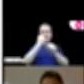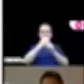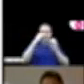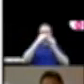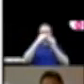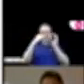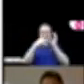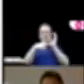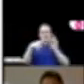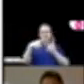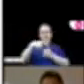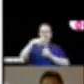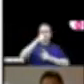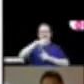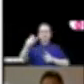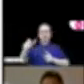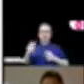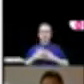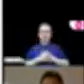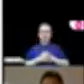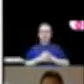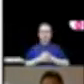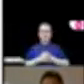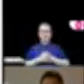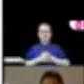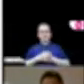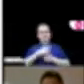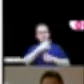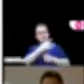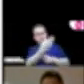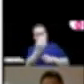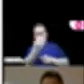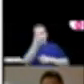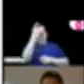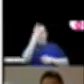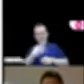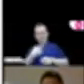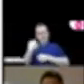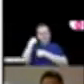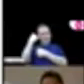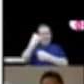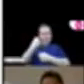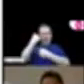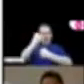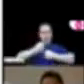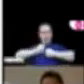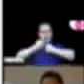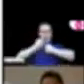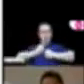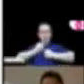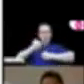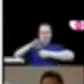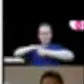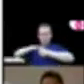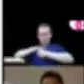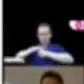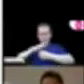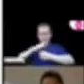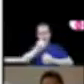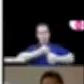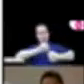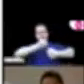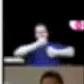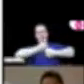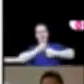feel unwelcome, and forgetting that these people that are fighting their own cases. That's why most of the times my heart breaks,